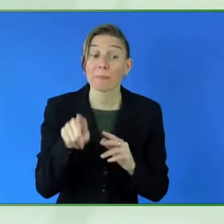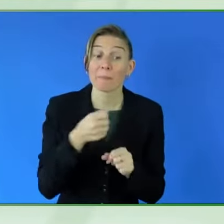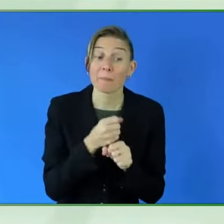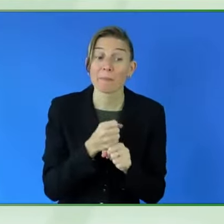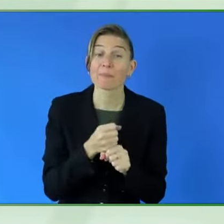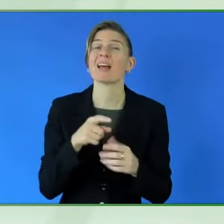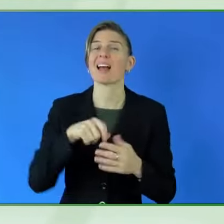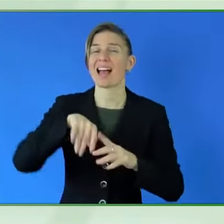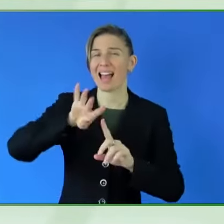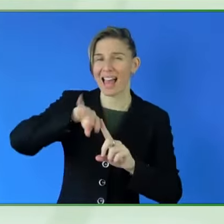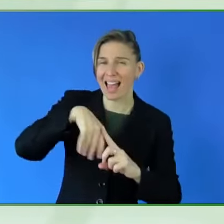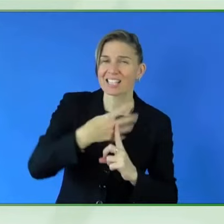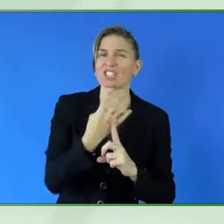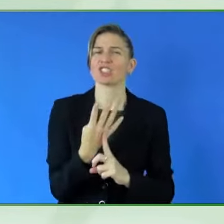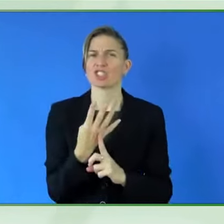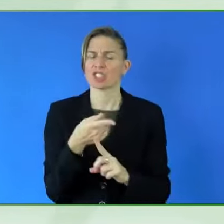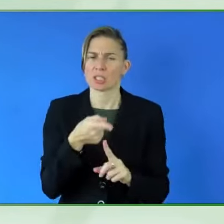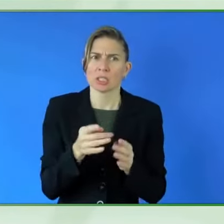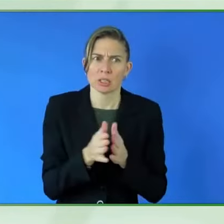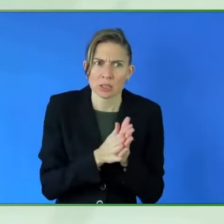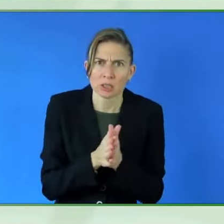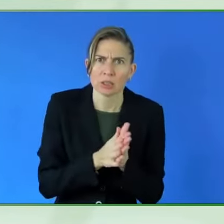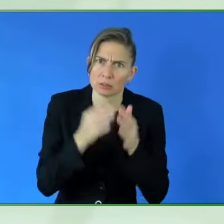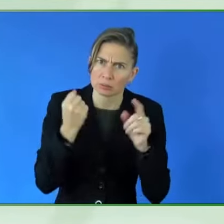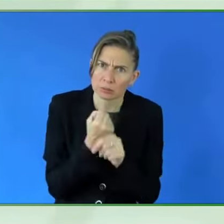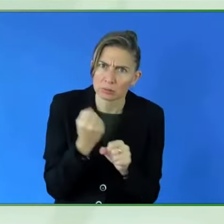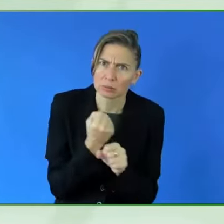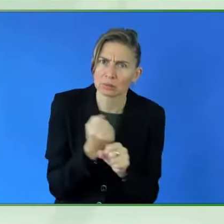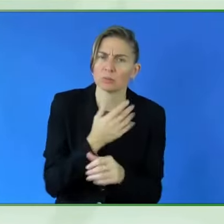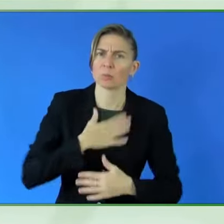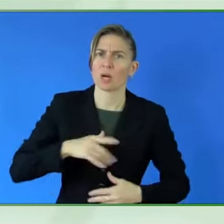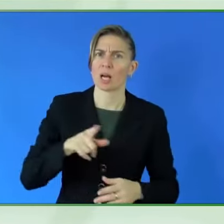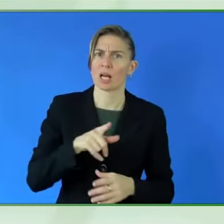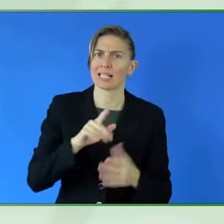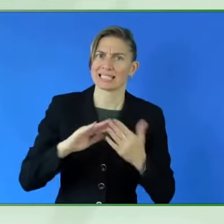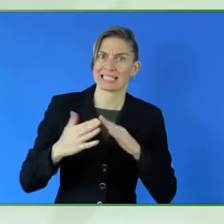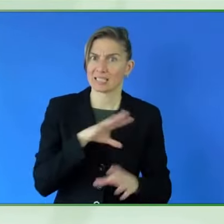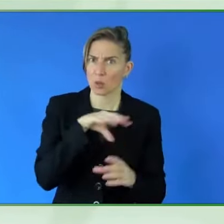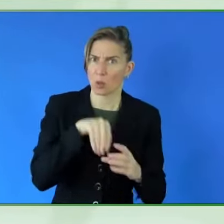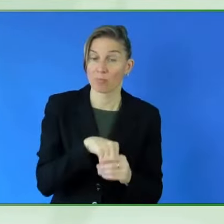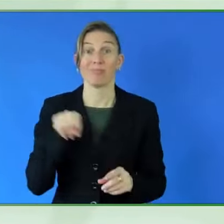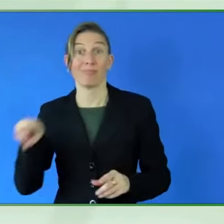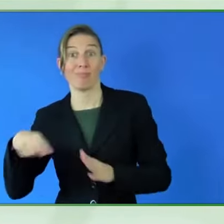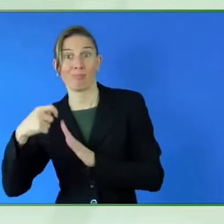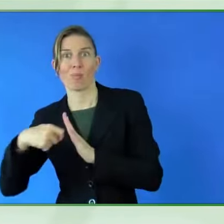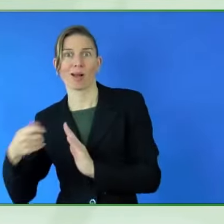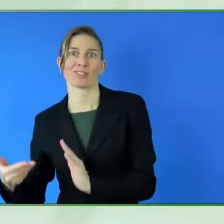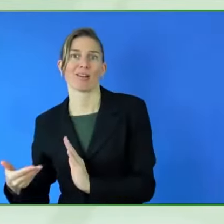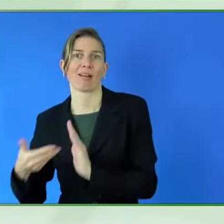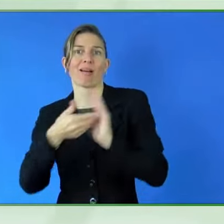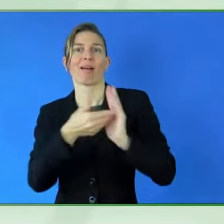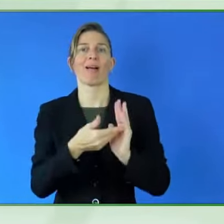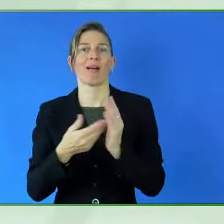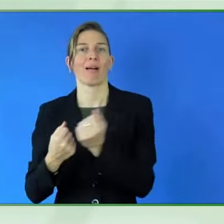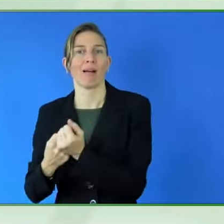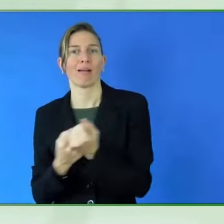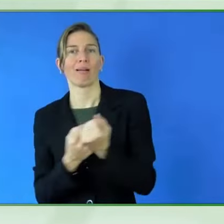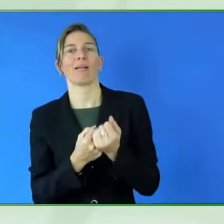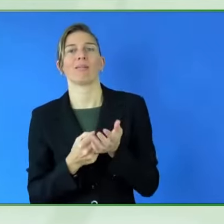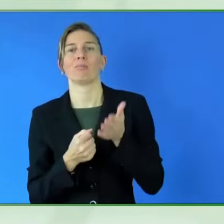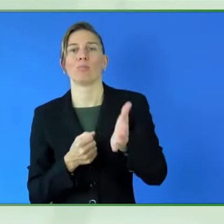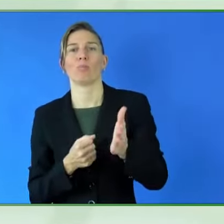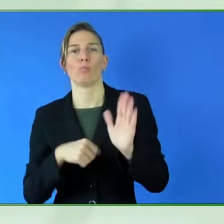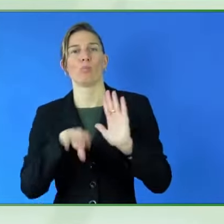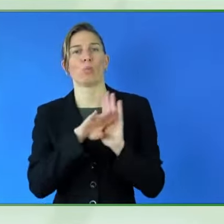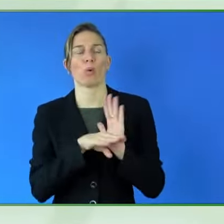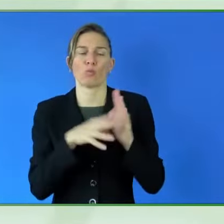and especially to have an inclusive city. This project complements that program, and so they adopted it as part of